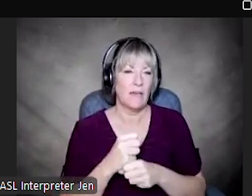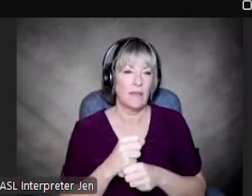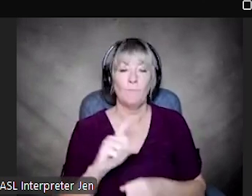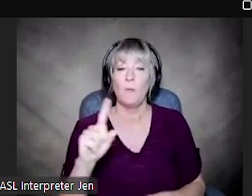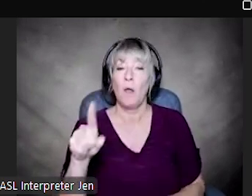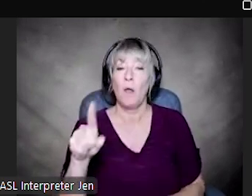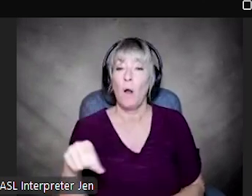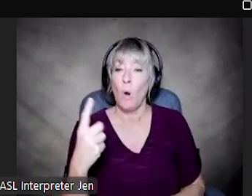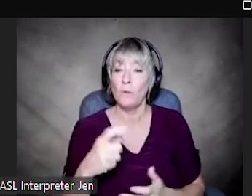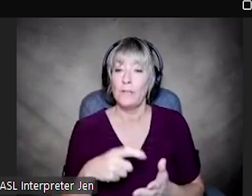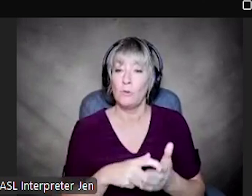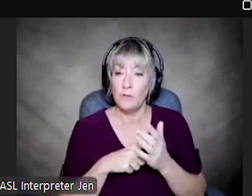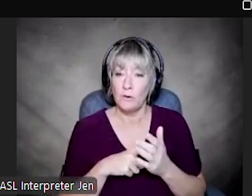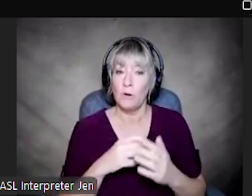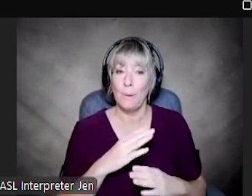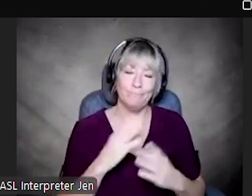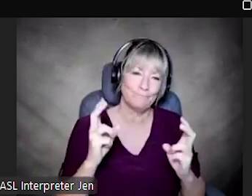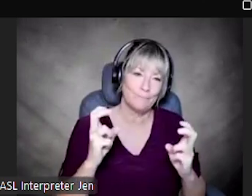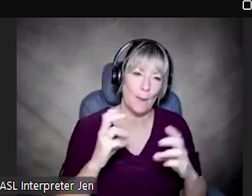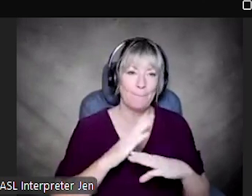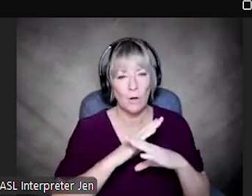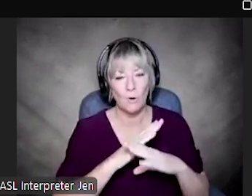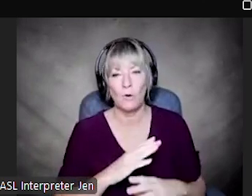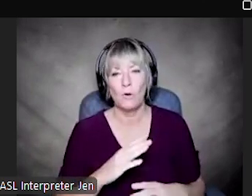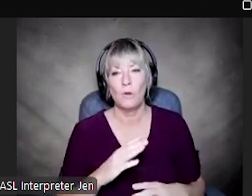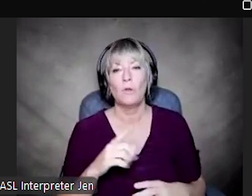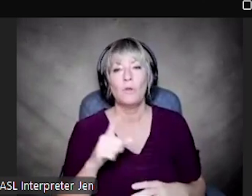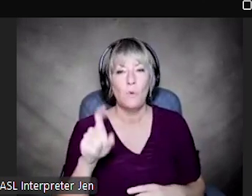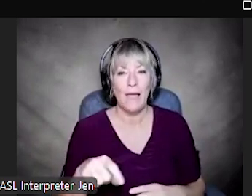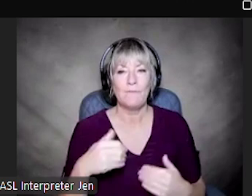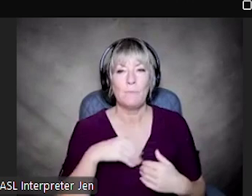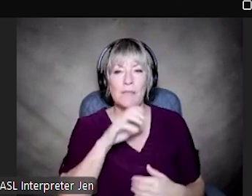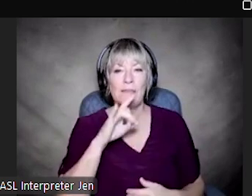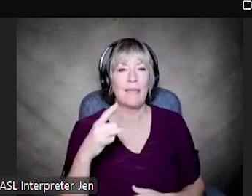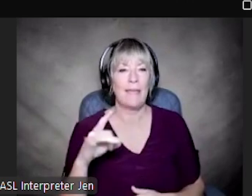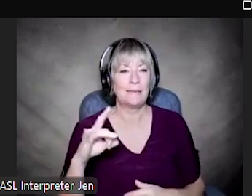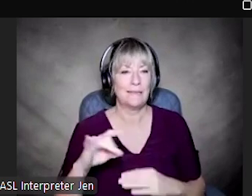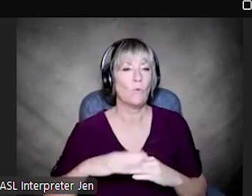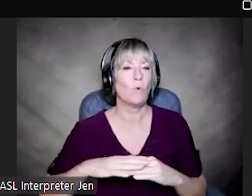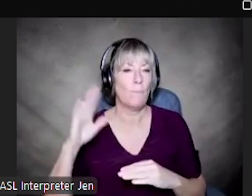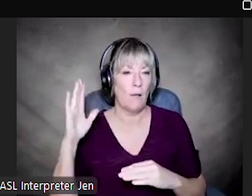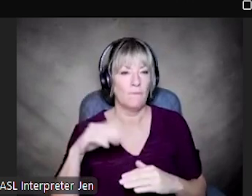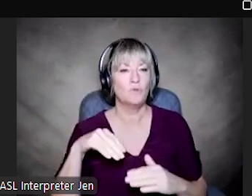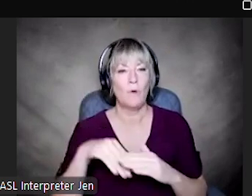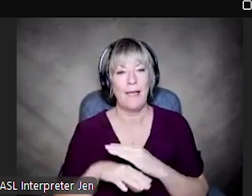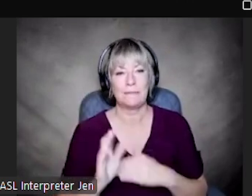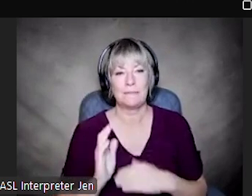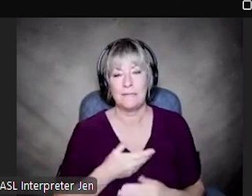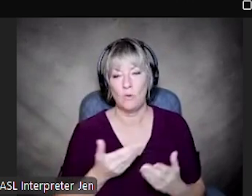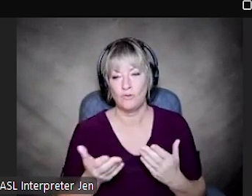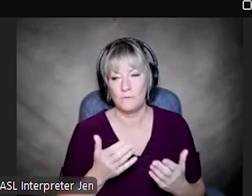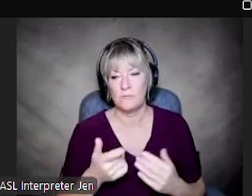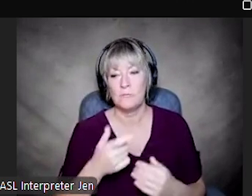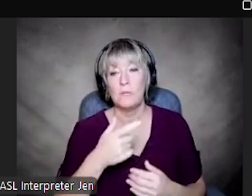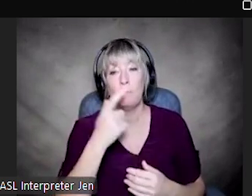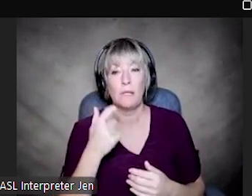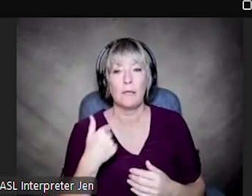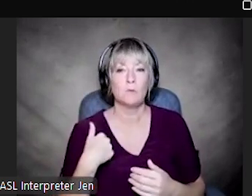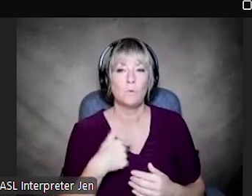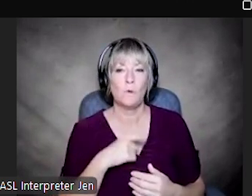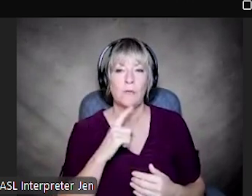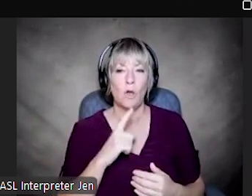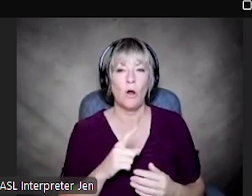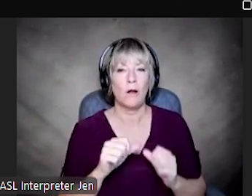only criteria or barrier, that, if you want to call it that, is that you have to be 18 years and above to access our services. And because we act as